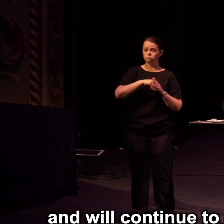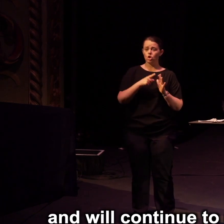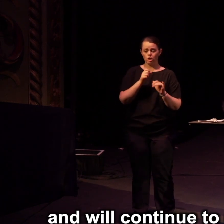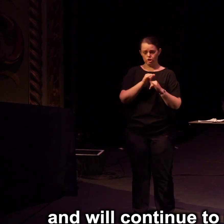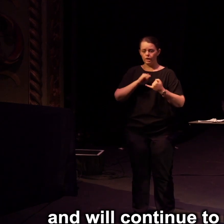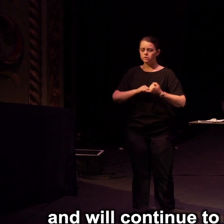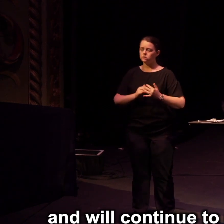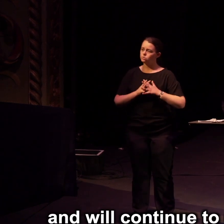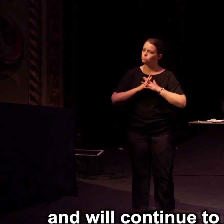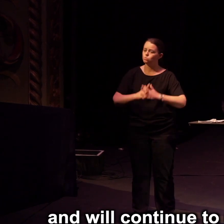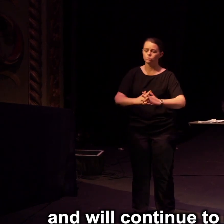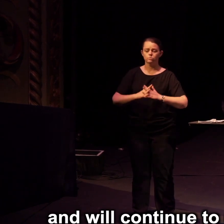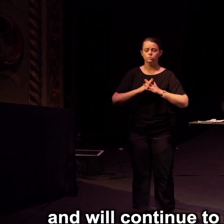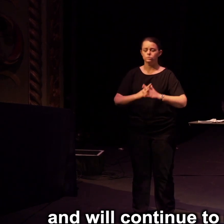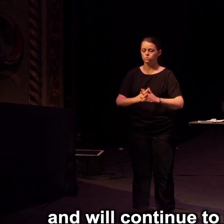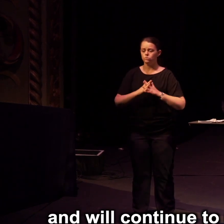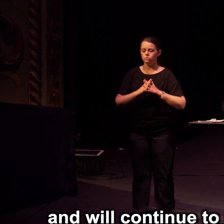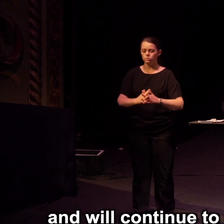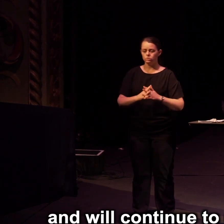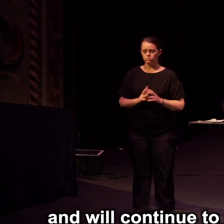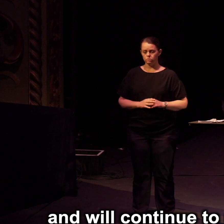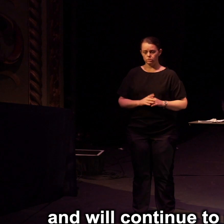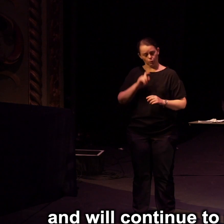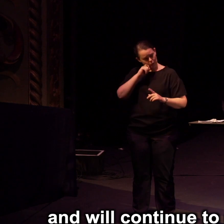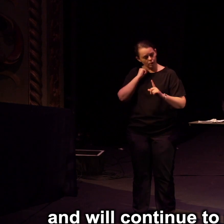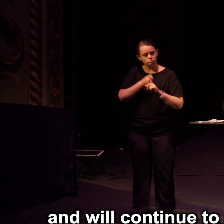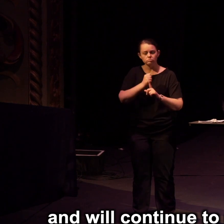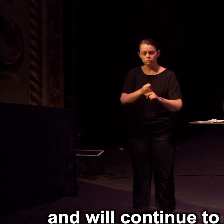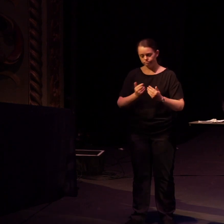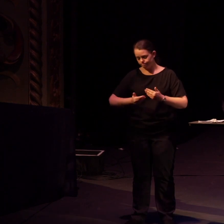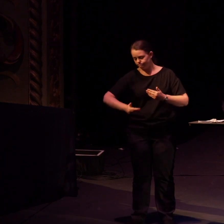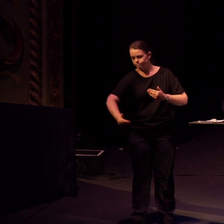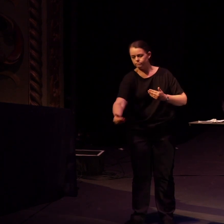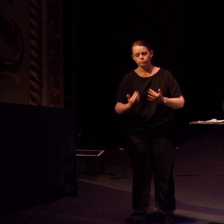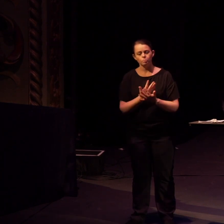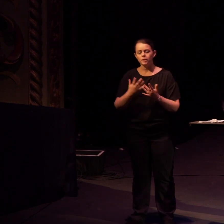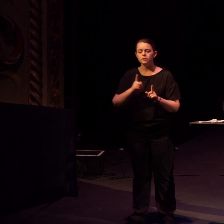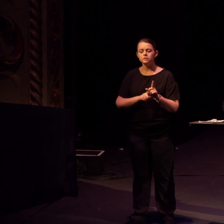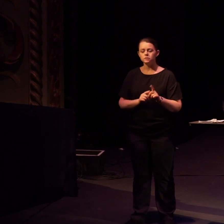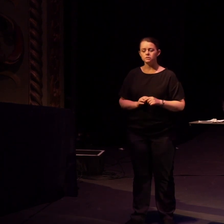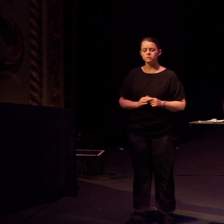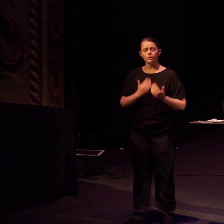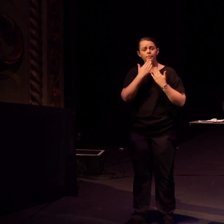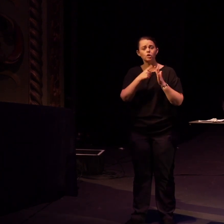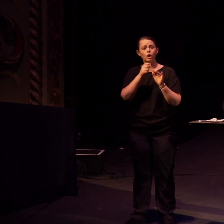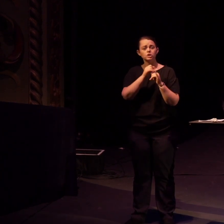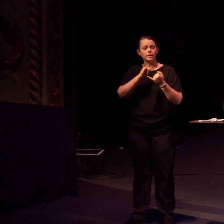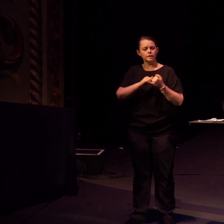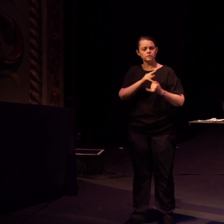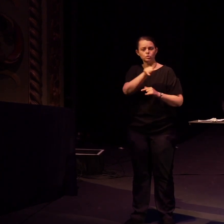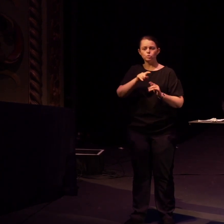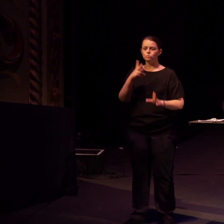will continue to deliver an immeasurable, ongoing impact for years to come. Thank you, IGS family, for being part of my